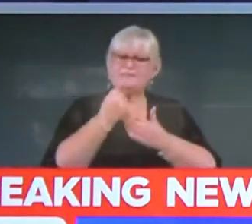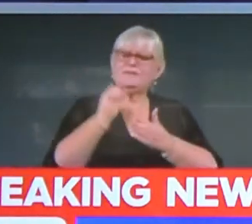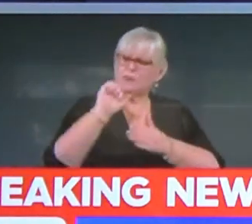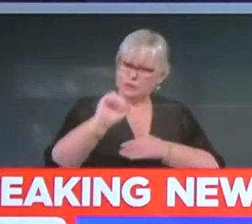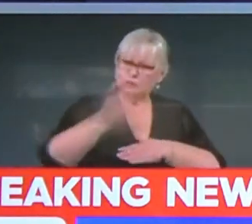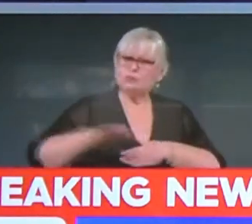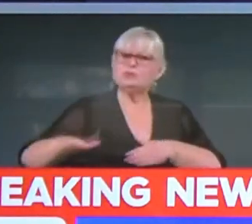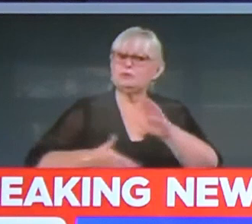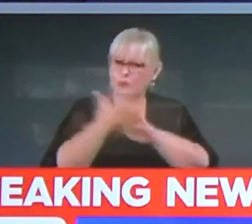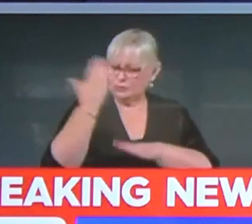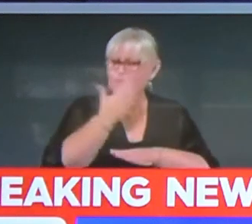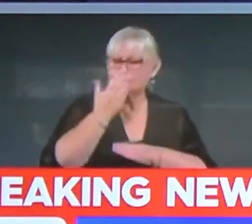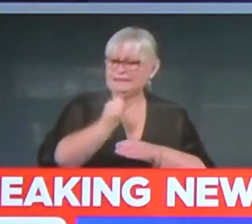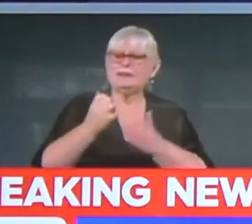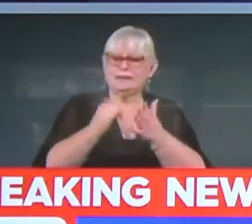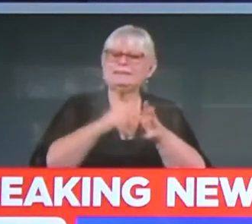to school.